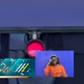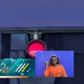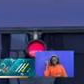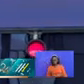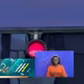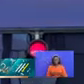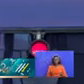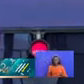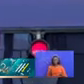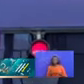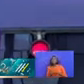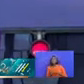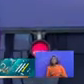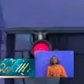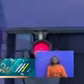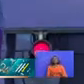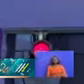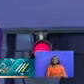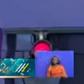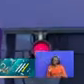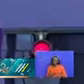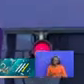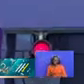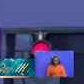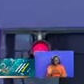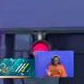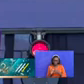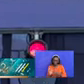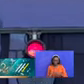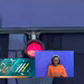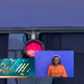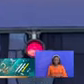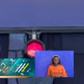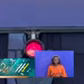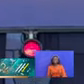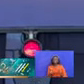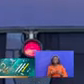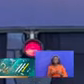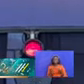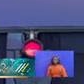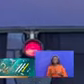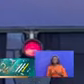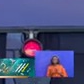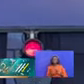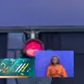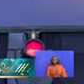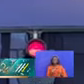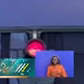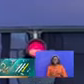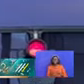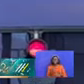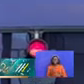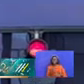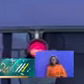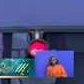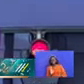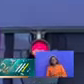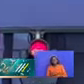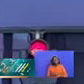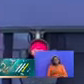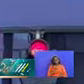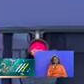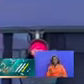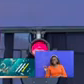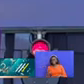work must be ordered the Bible says the steps of a justment are ordered of God even